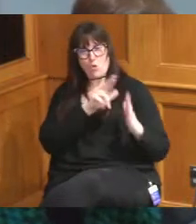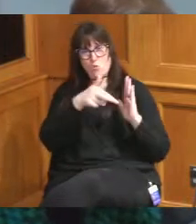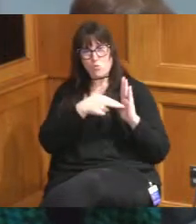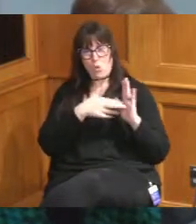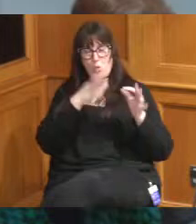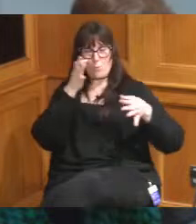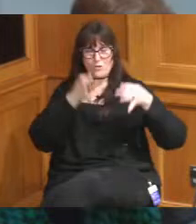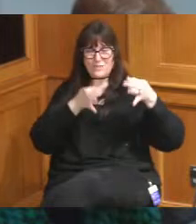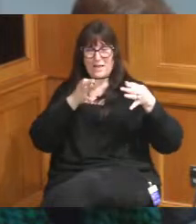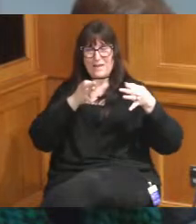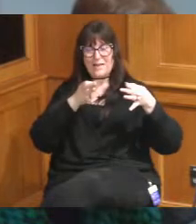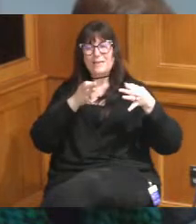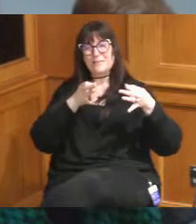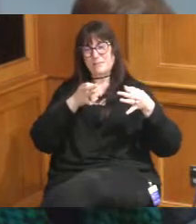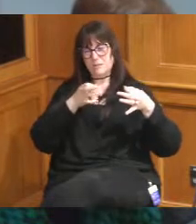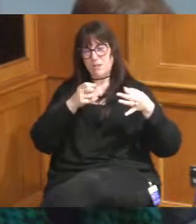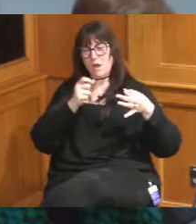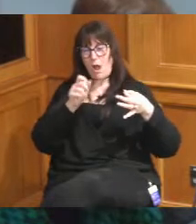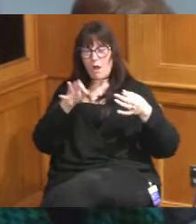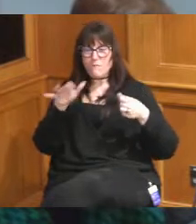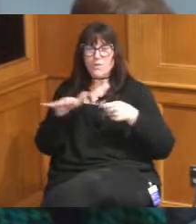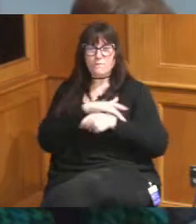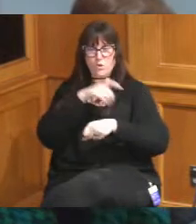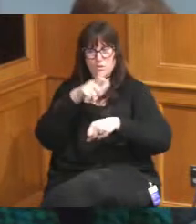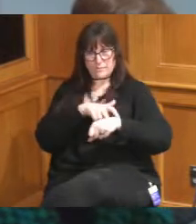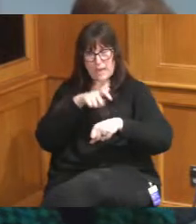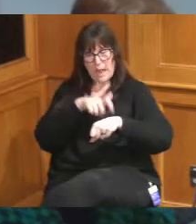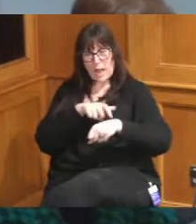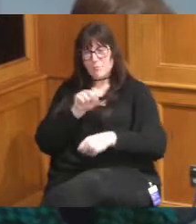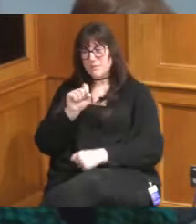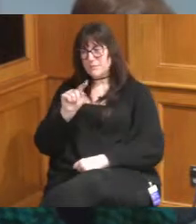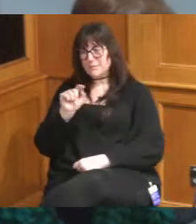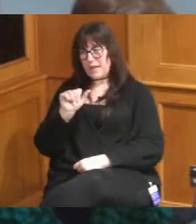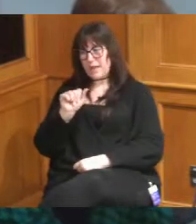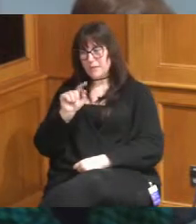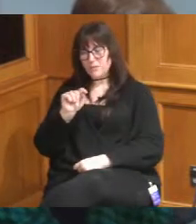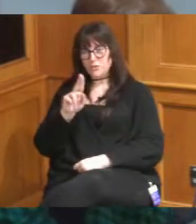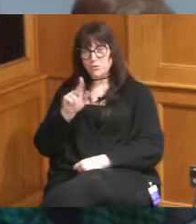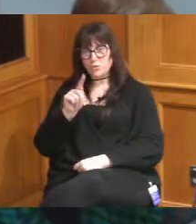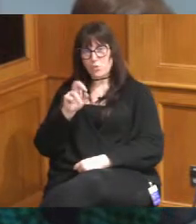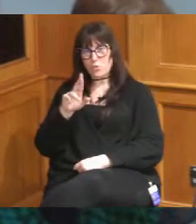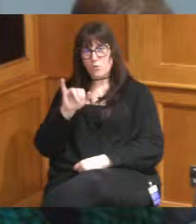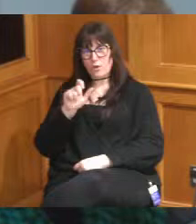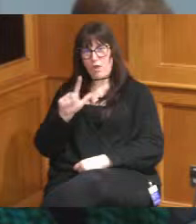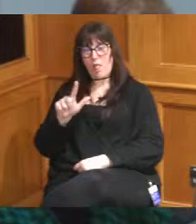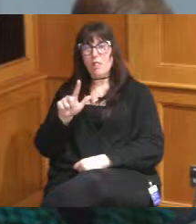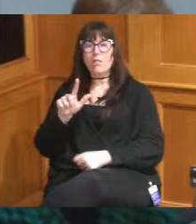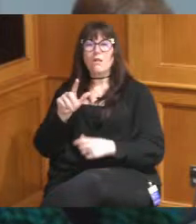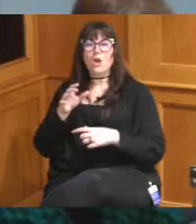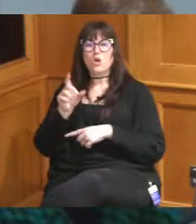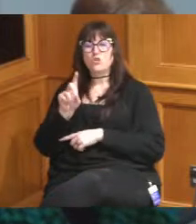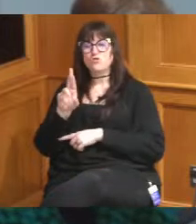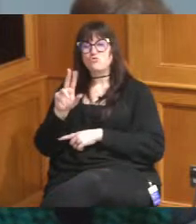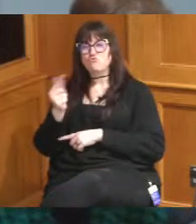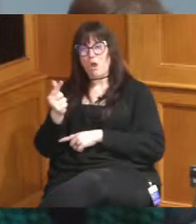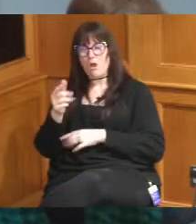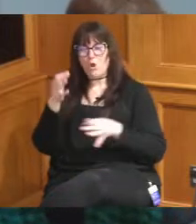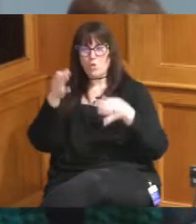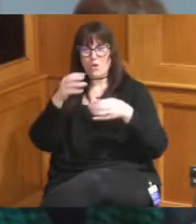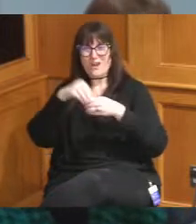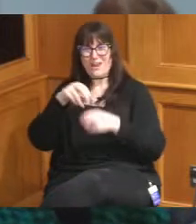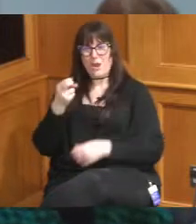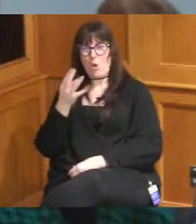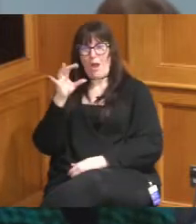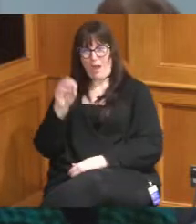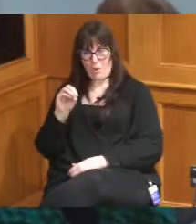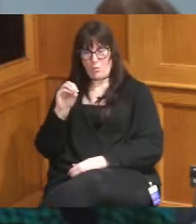judge of the only full-time statutorily created drug court in Ohio. Whereas Judge